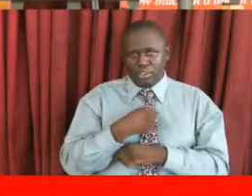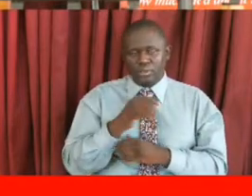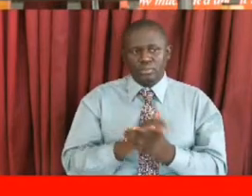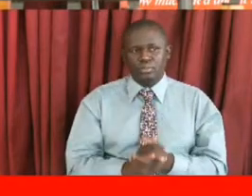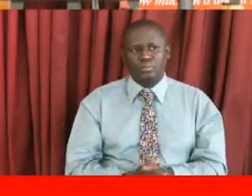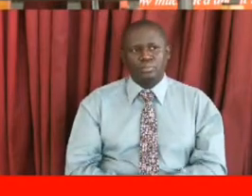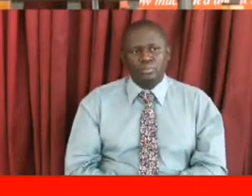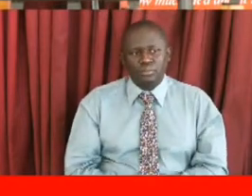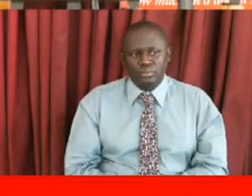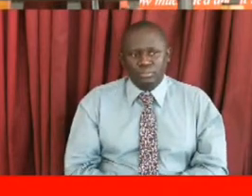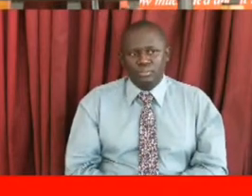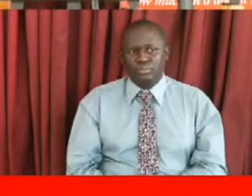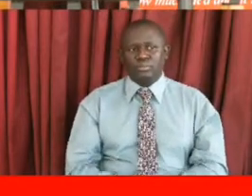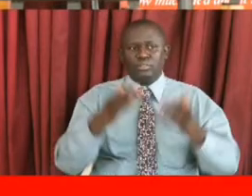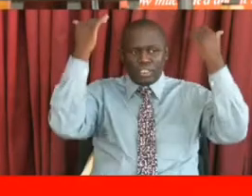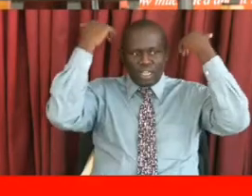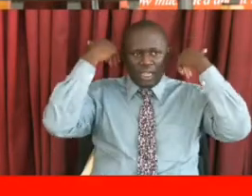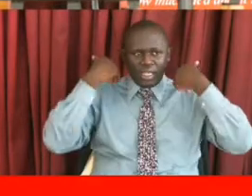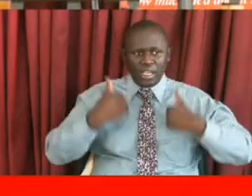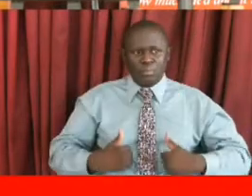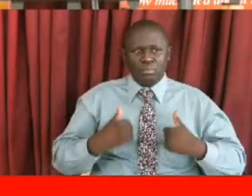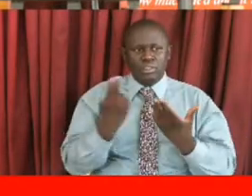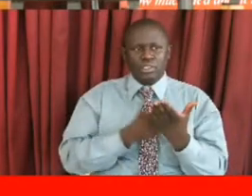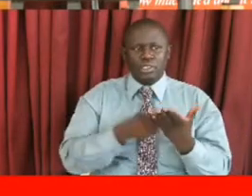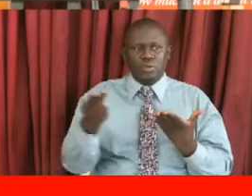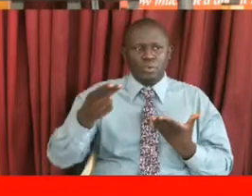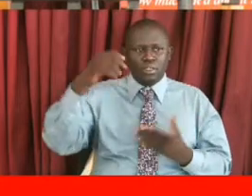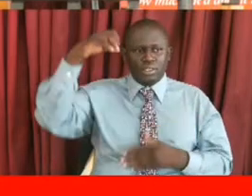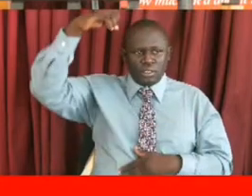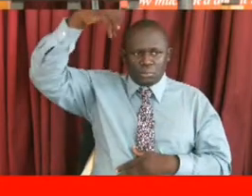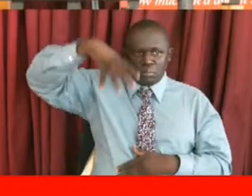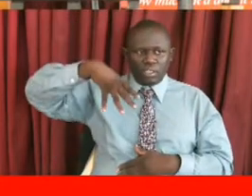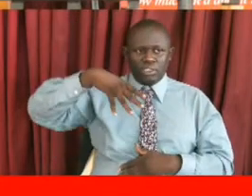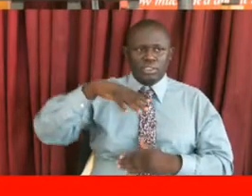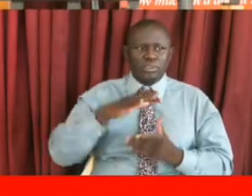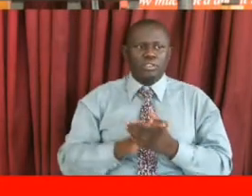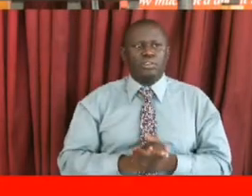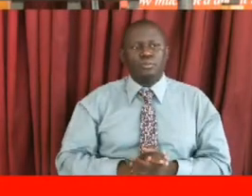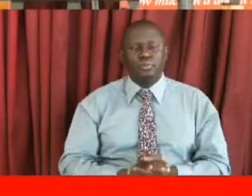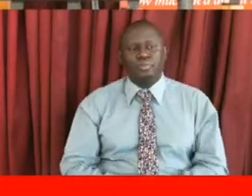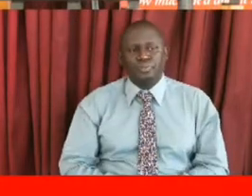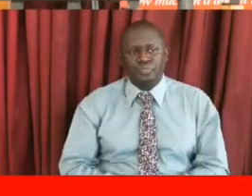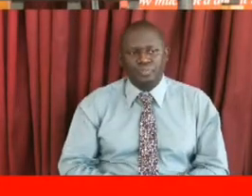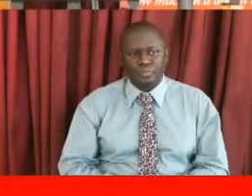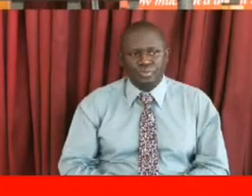me I am the divine presence